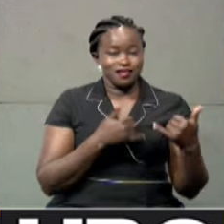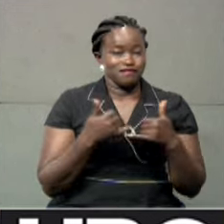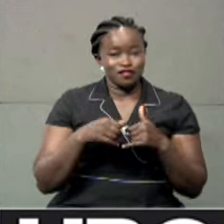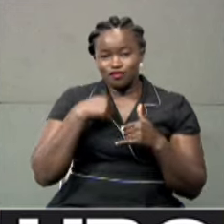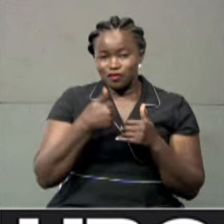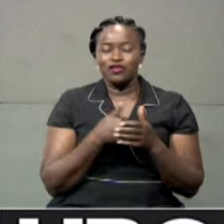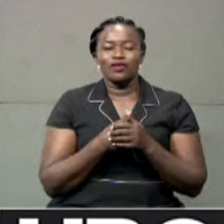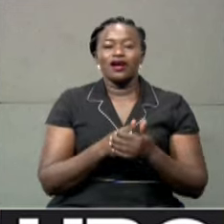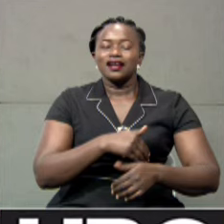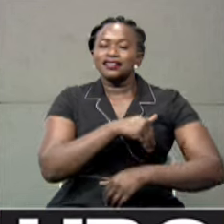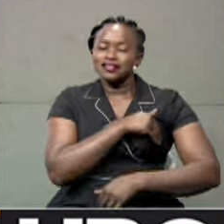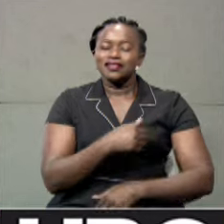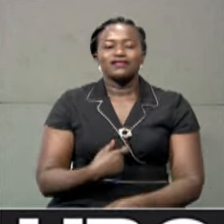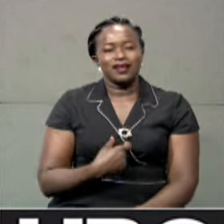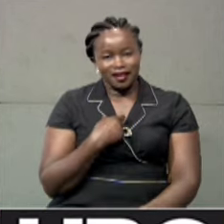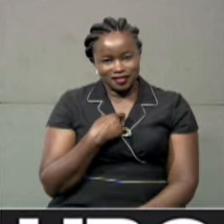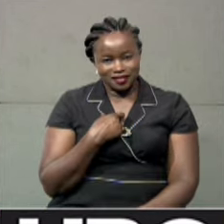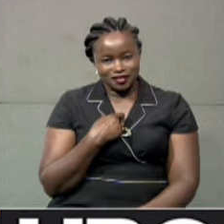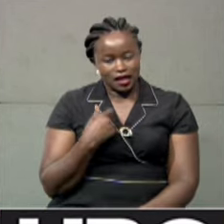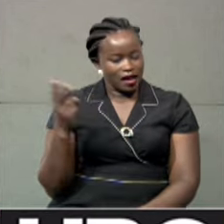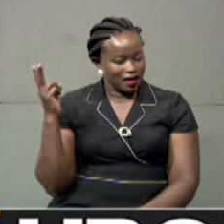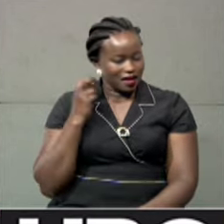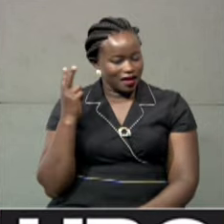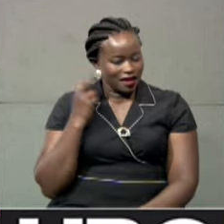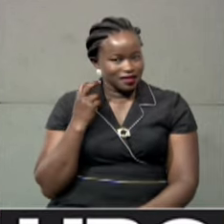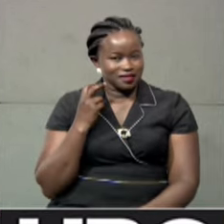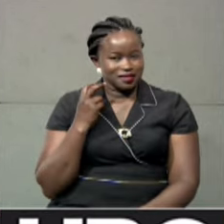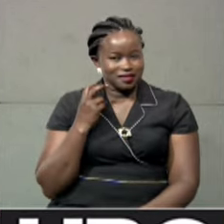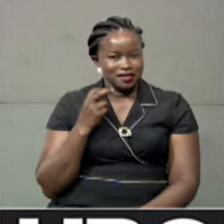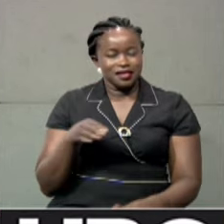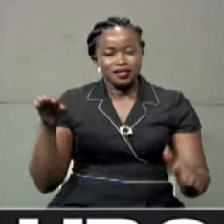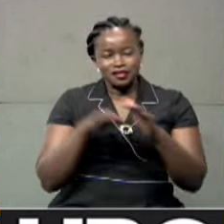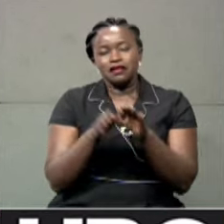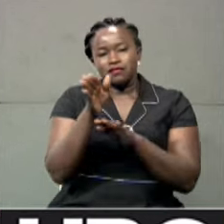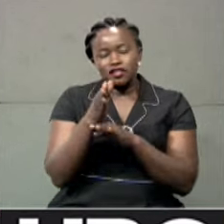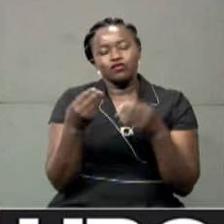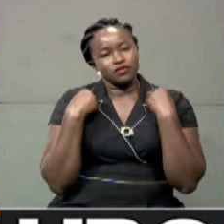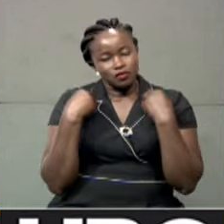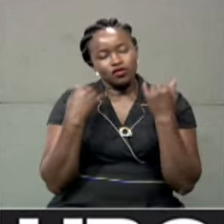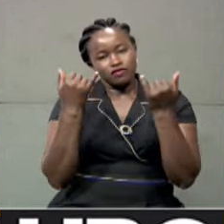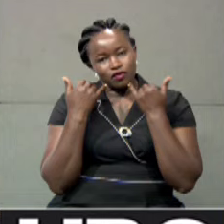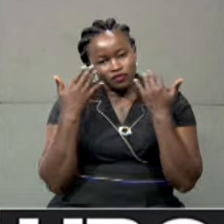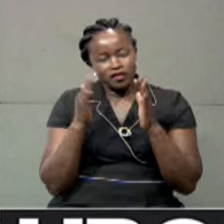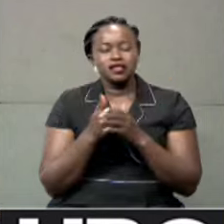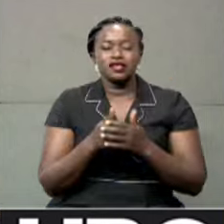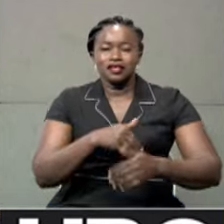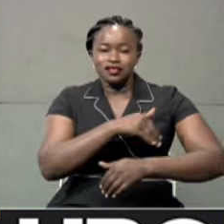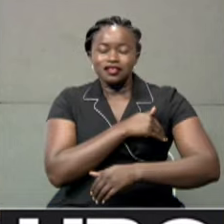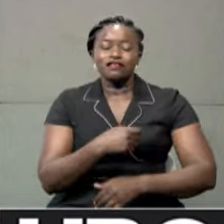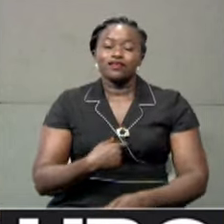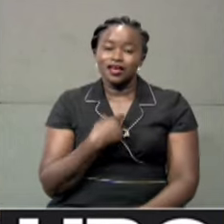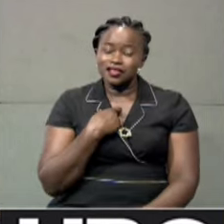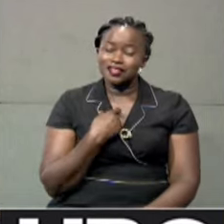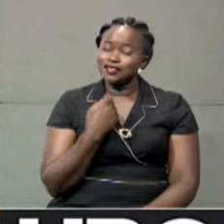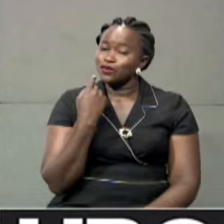chief guest, I've been informed by the State Minister of Sports that the chief guest